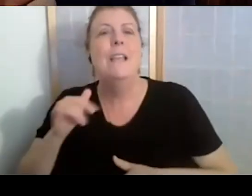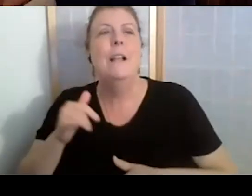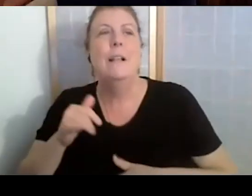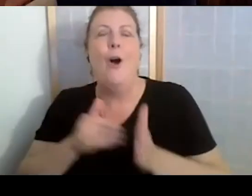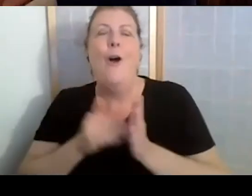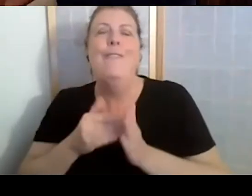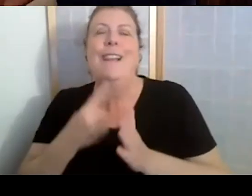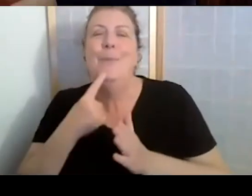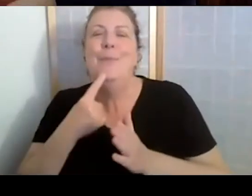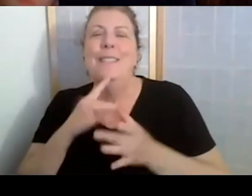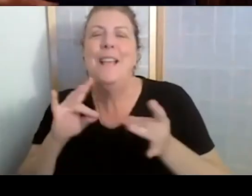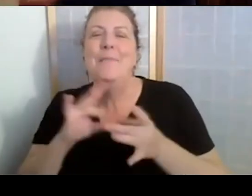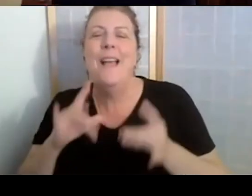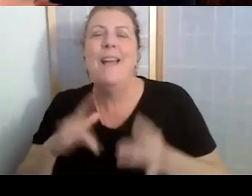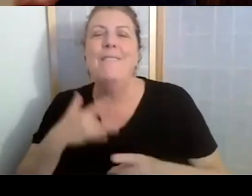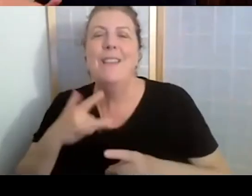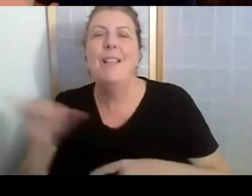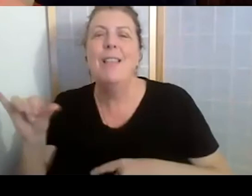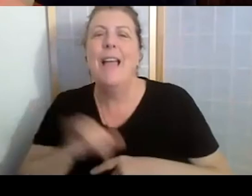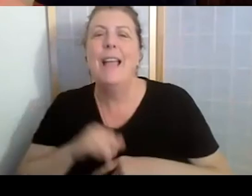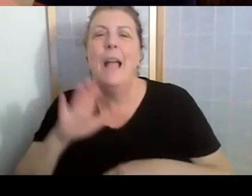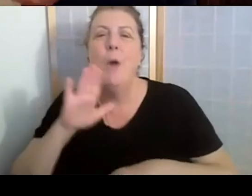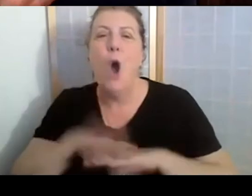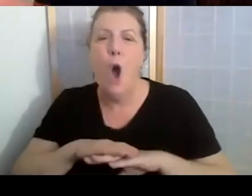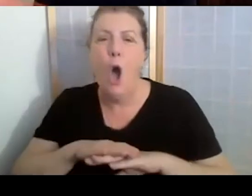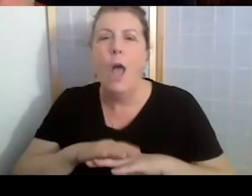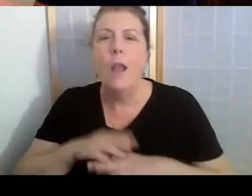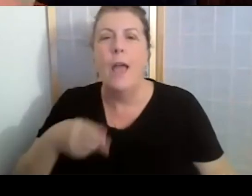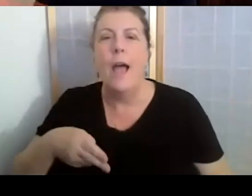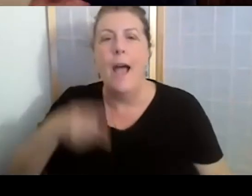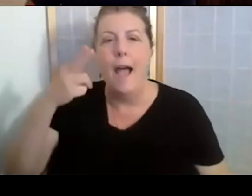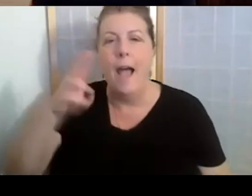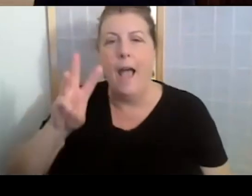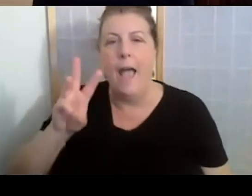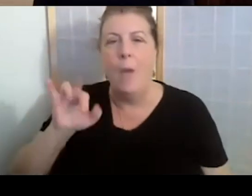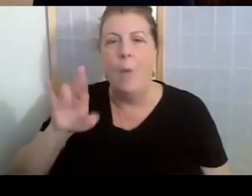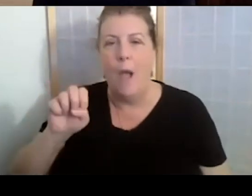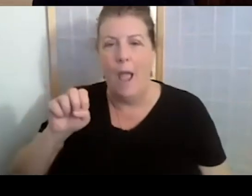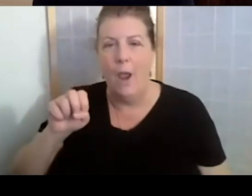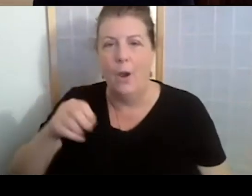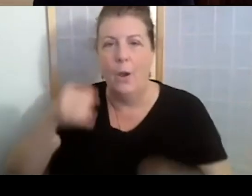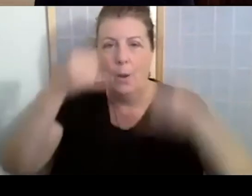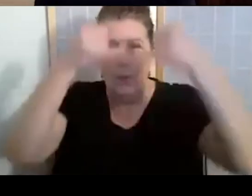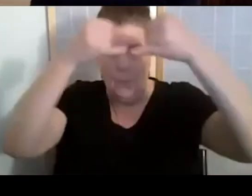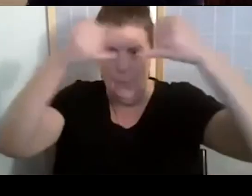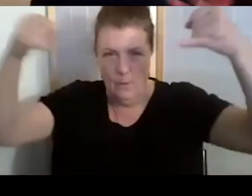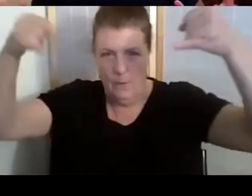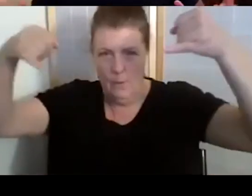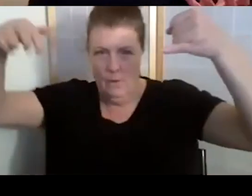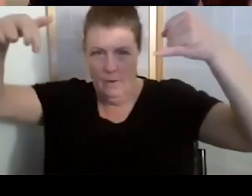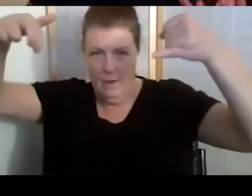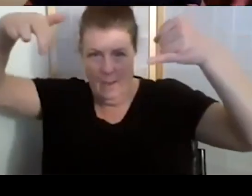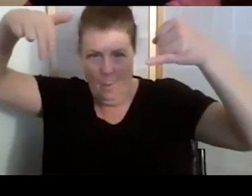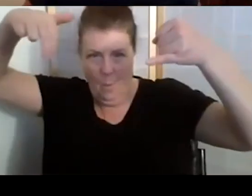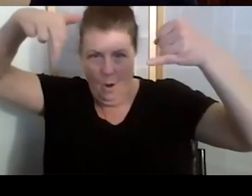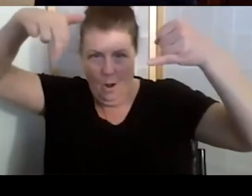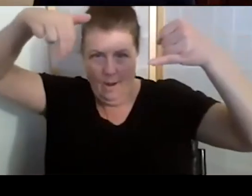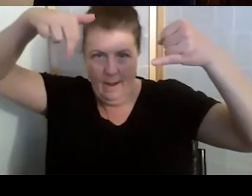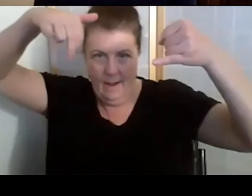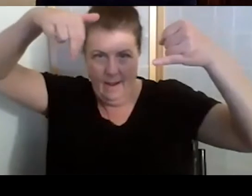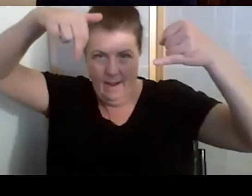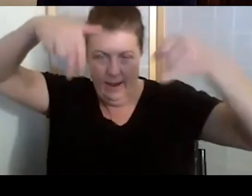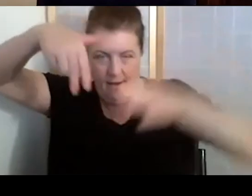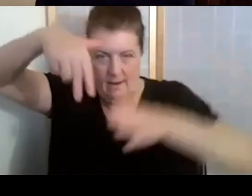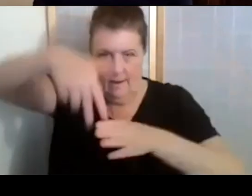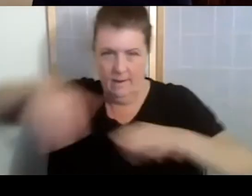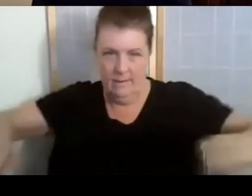but I also simultaneously am the net. And it's so that idea of I have to catch anyone else who's falling